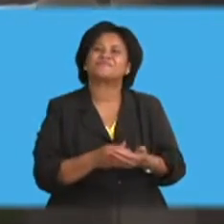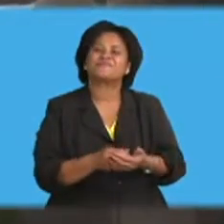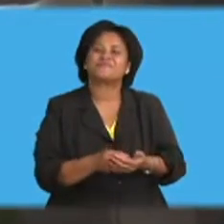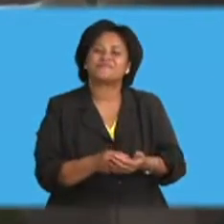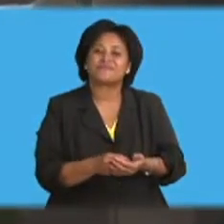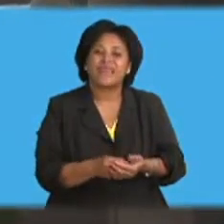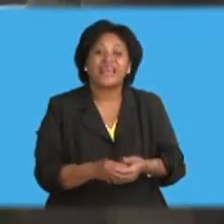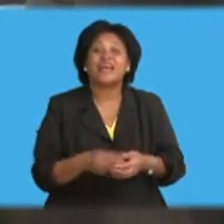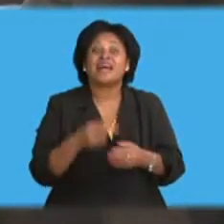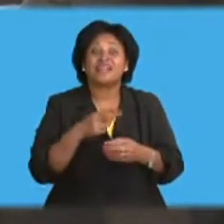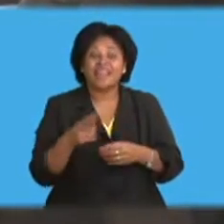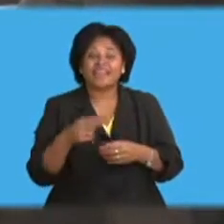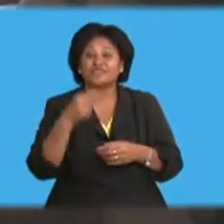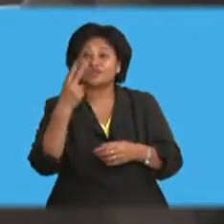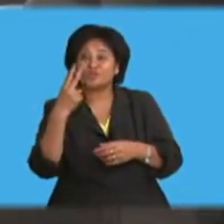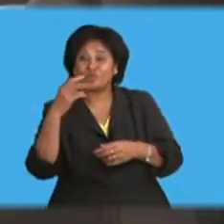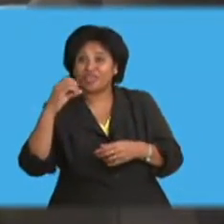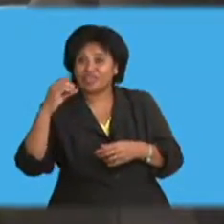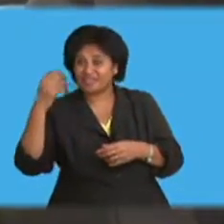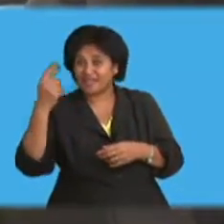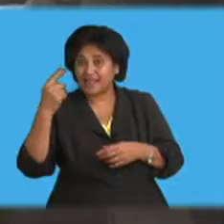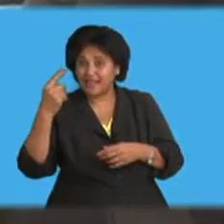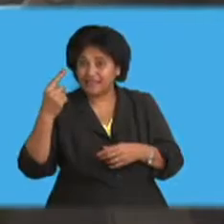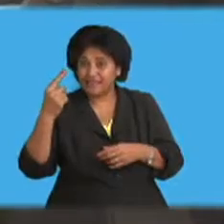And then in 2011, Madam Speaker,